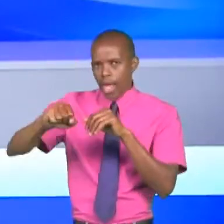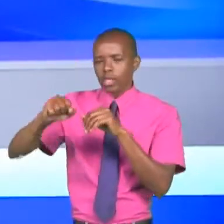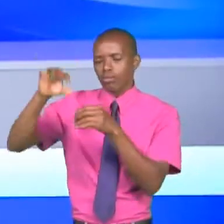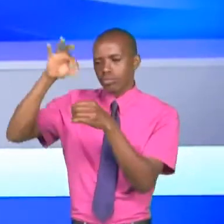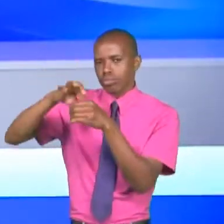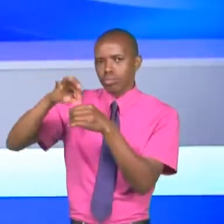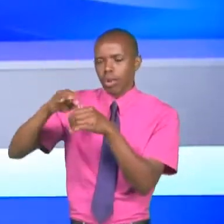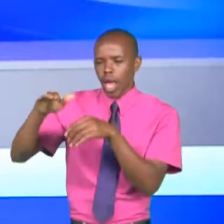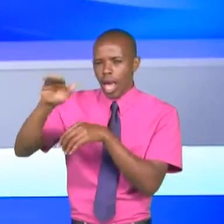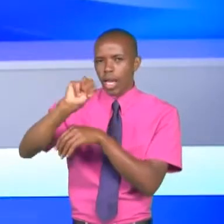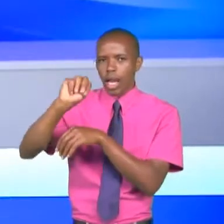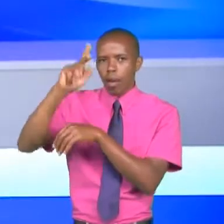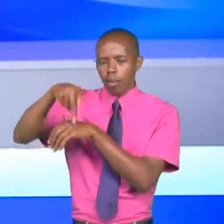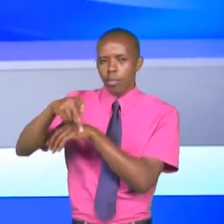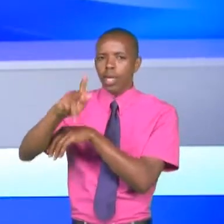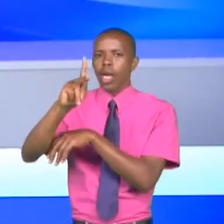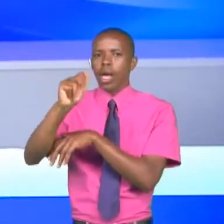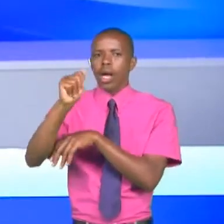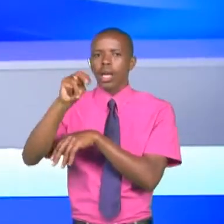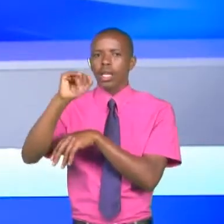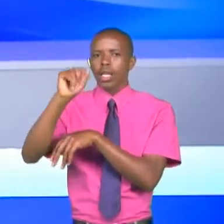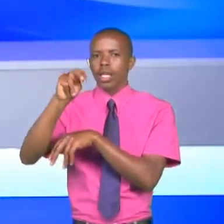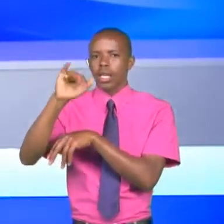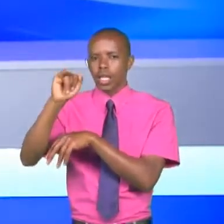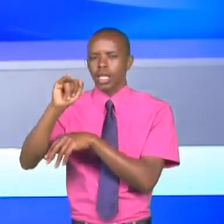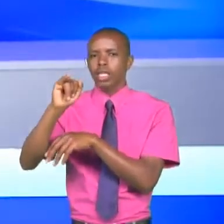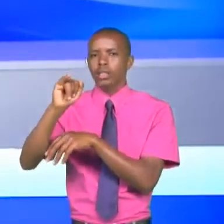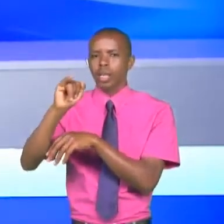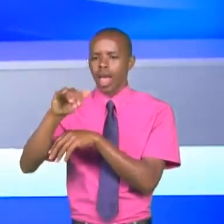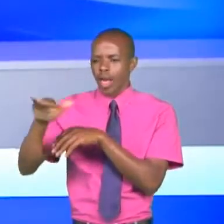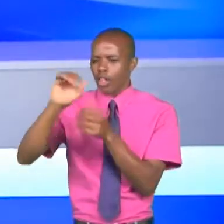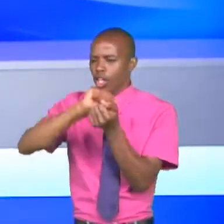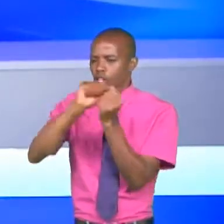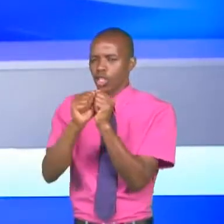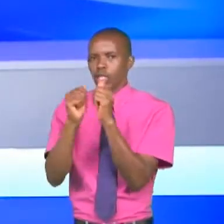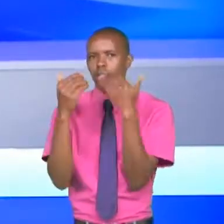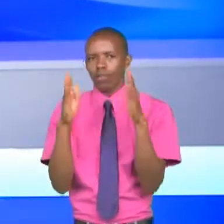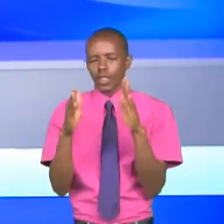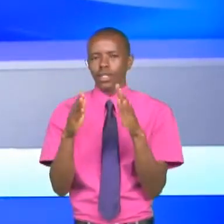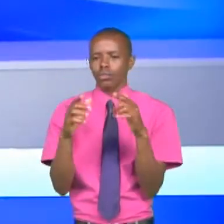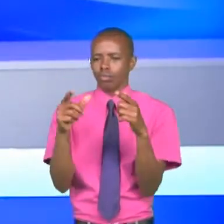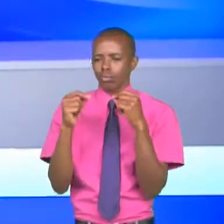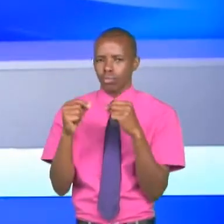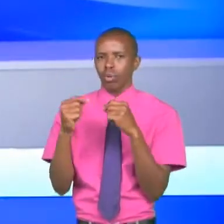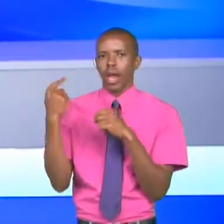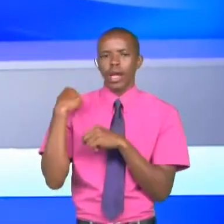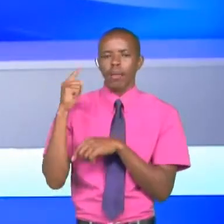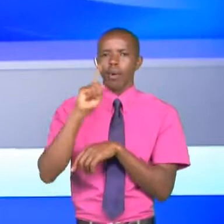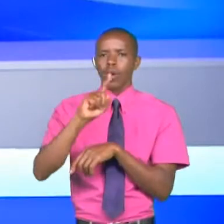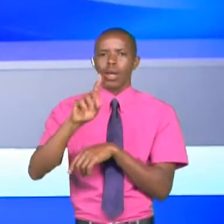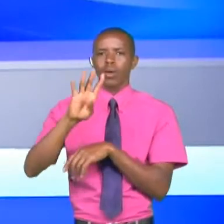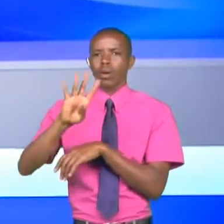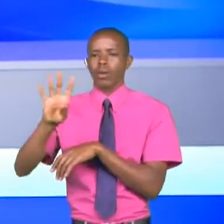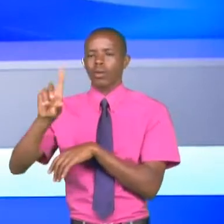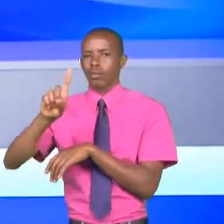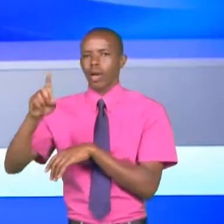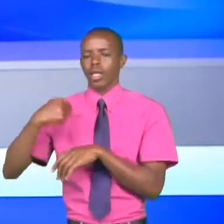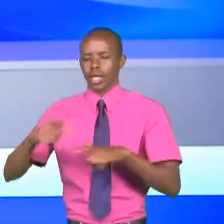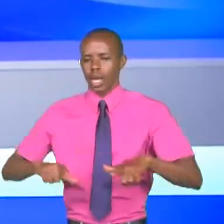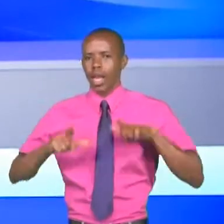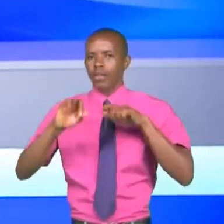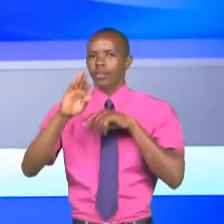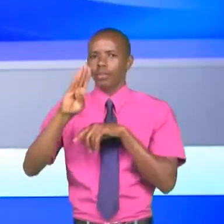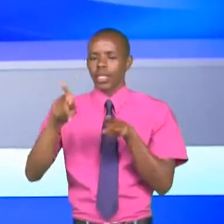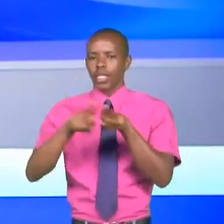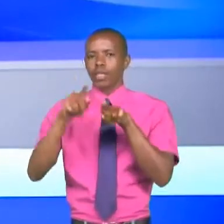Ebo MP, Kanini Kega. He has really transformed the area. Talk to me on 111, 444, 111. We are live on Facebook, Twitter,